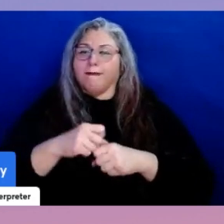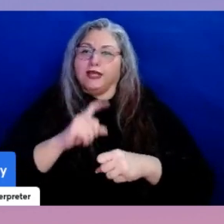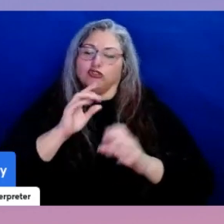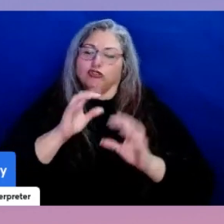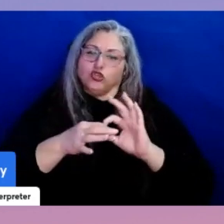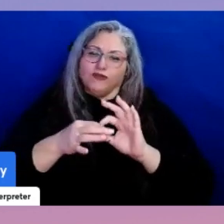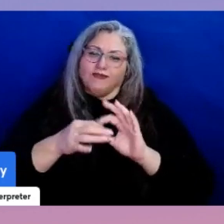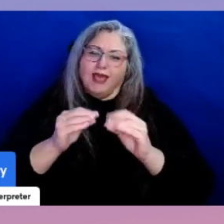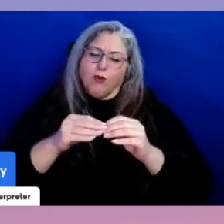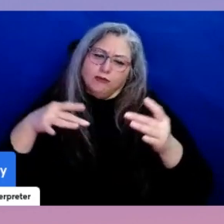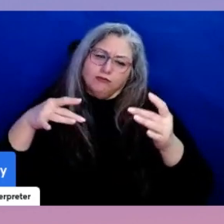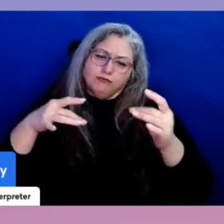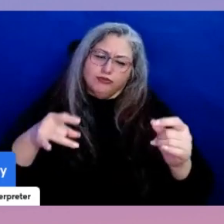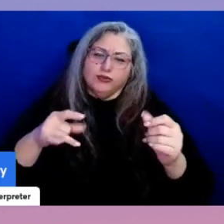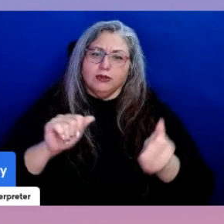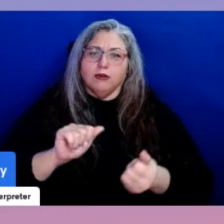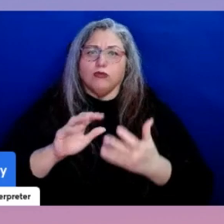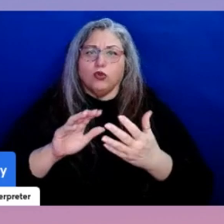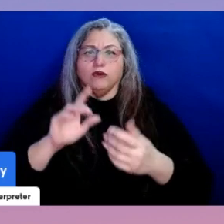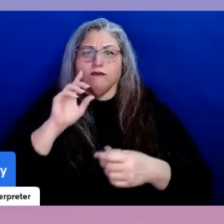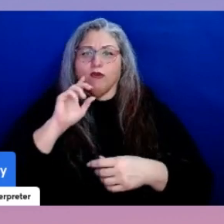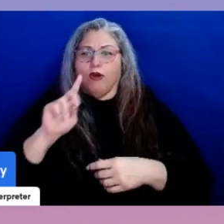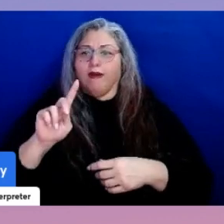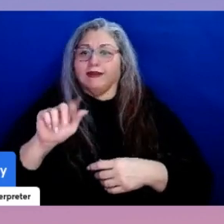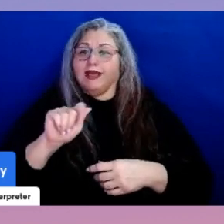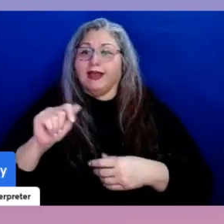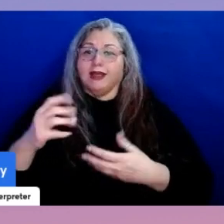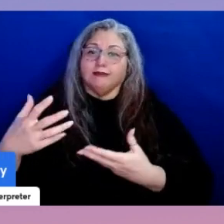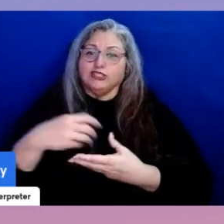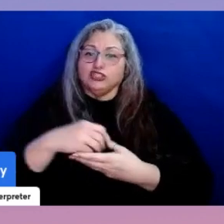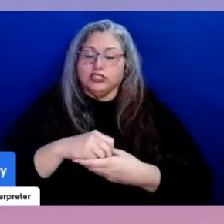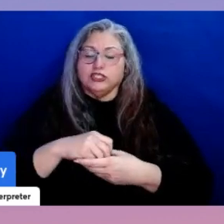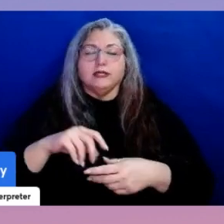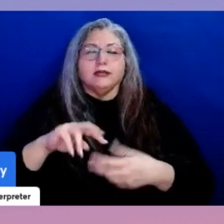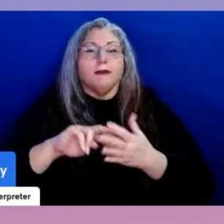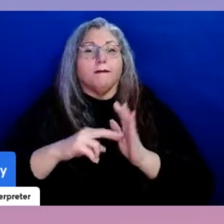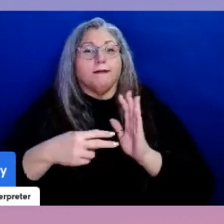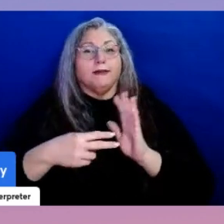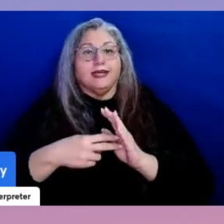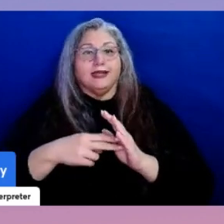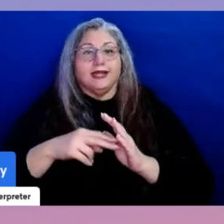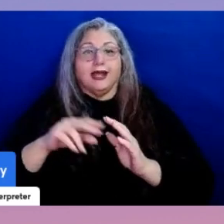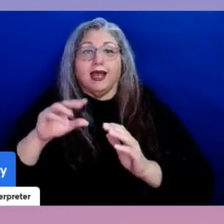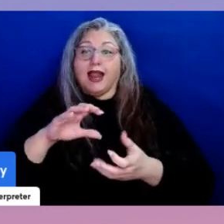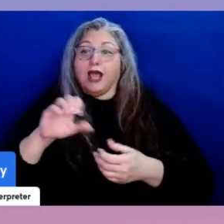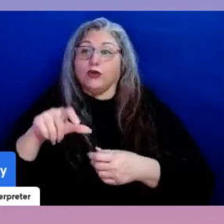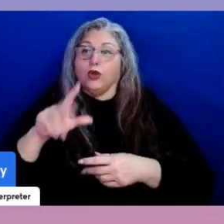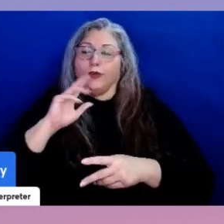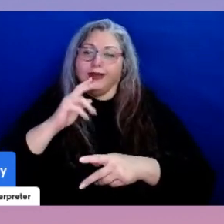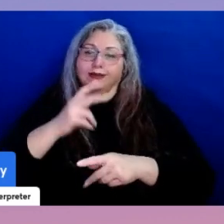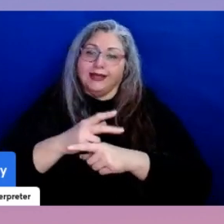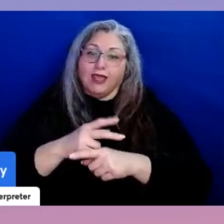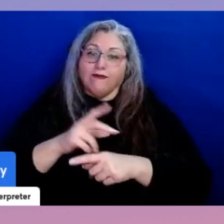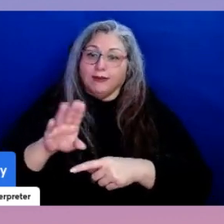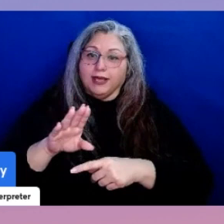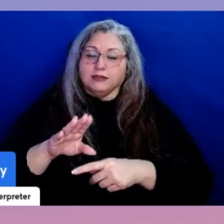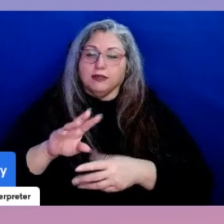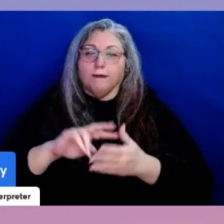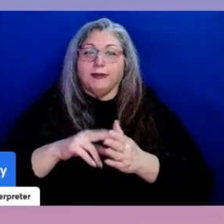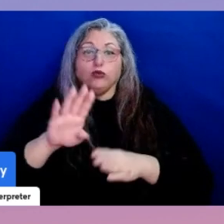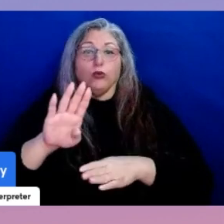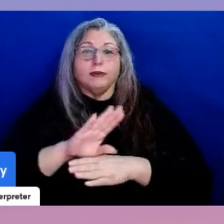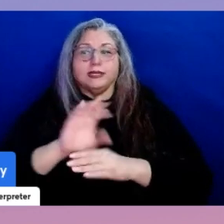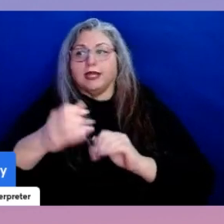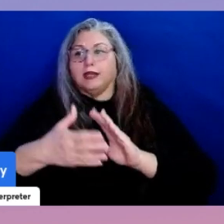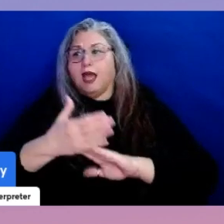approach to data ingestion. In essence, Cloud SQL takes care of your databases, allowing your business to operate seamlessly